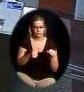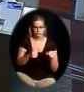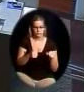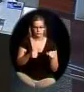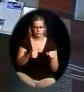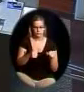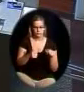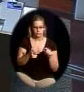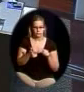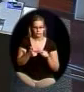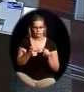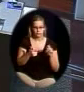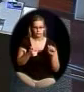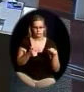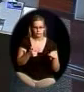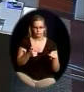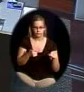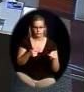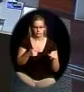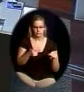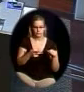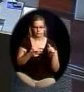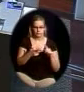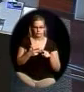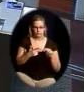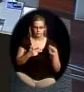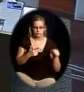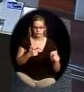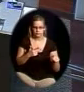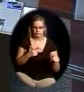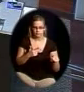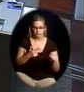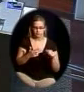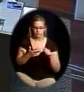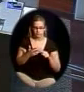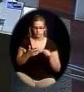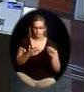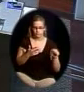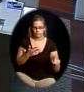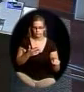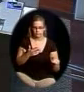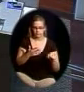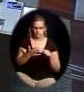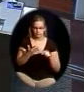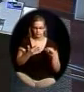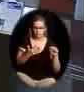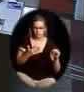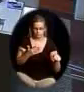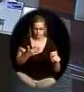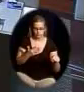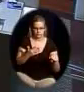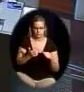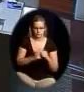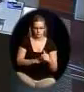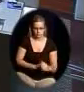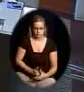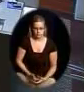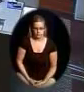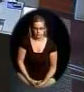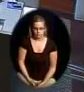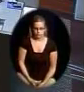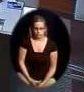Daniels? Yes. Mr. Parker? Yes. Mr. Poland? Yes. Mrs. Wilhelm? Yes. Mr. Churchman? Yes.